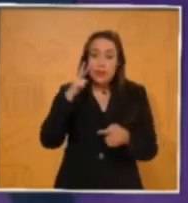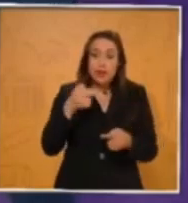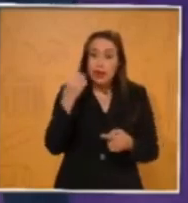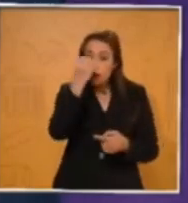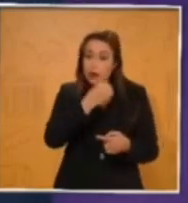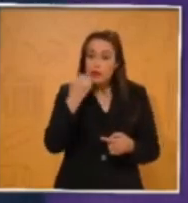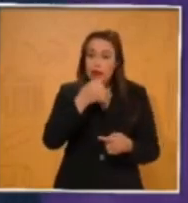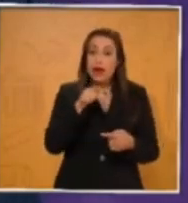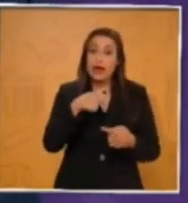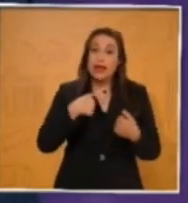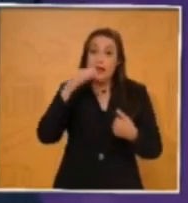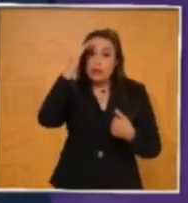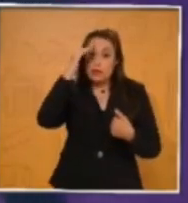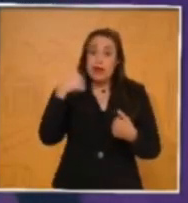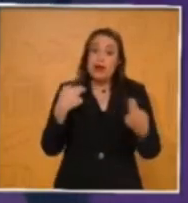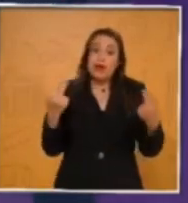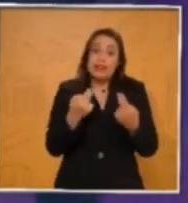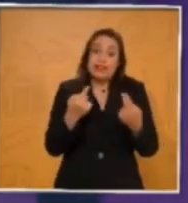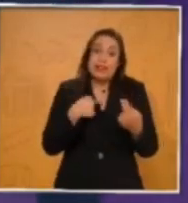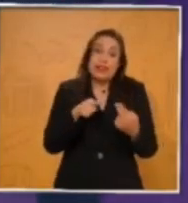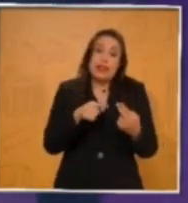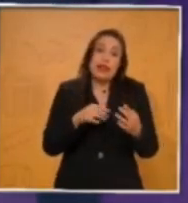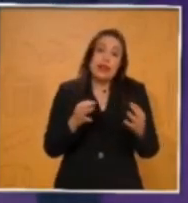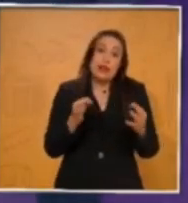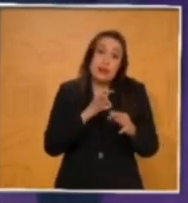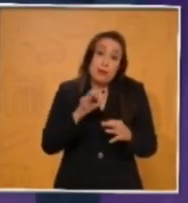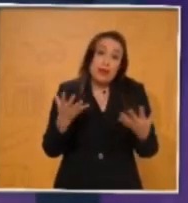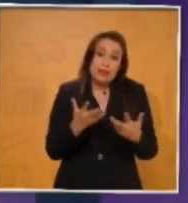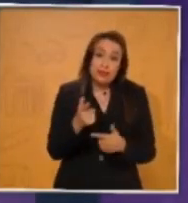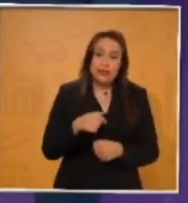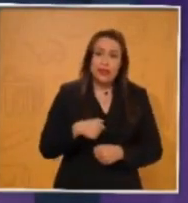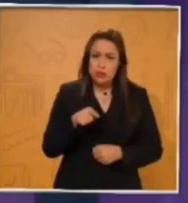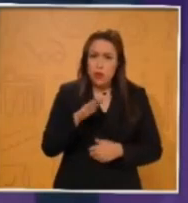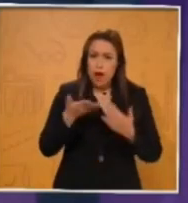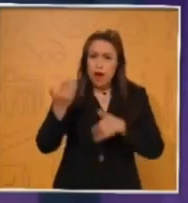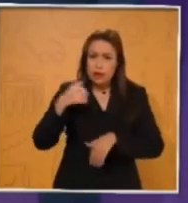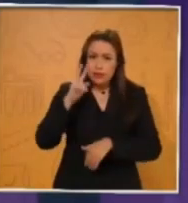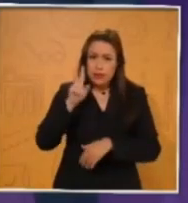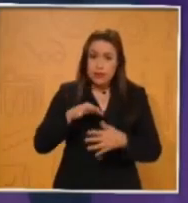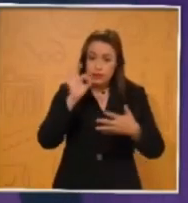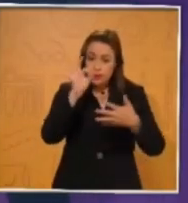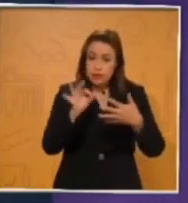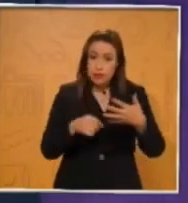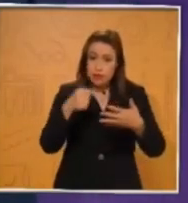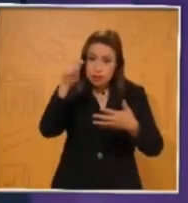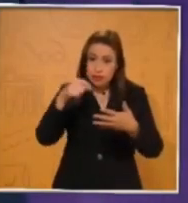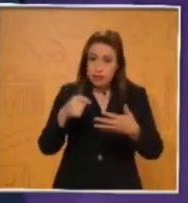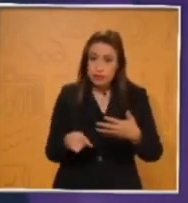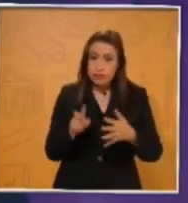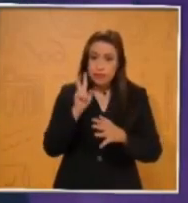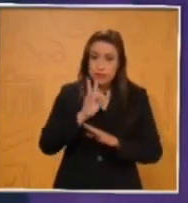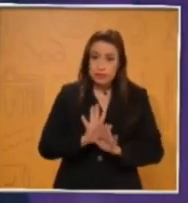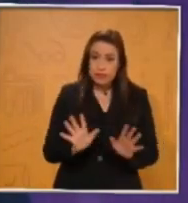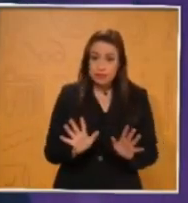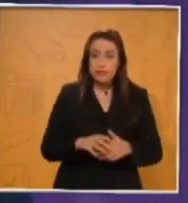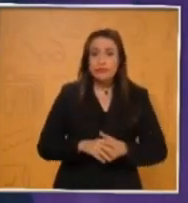be considered. Have you answered some of these checklists? I'm totally sure you have done.